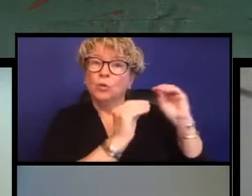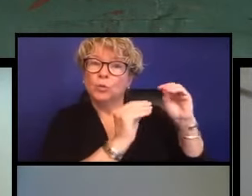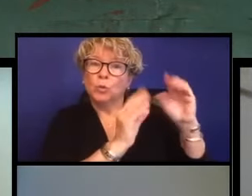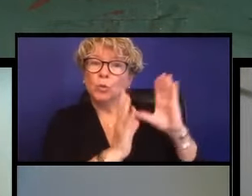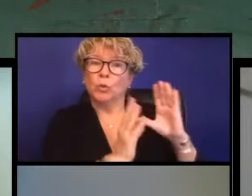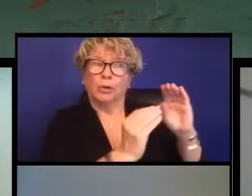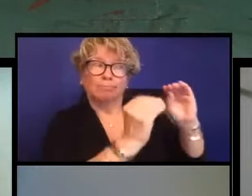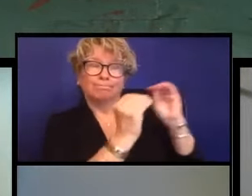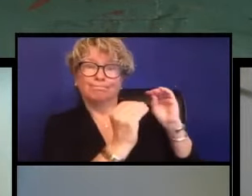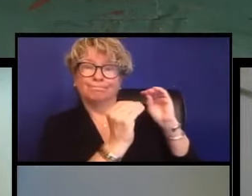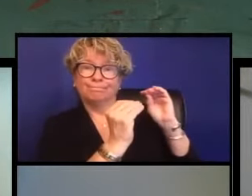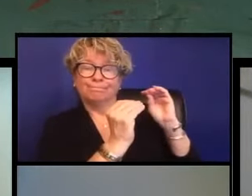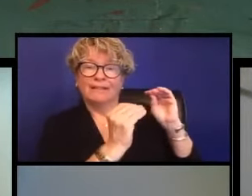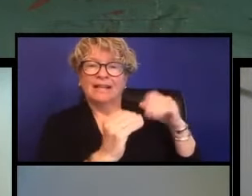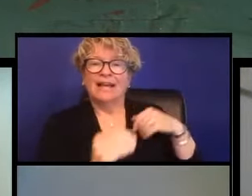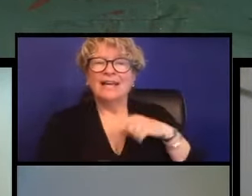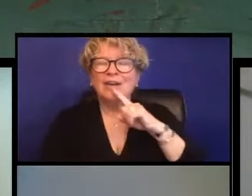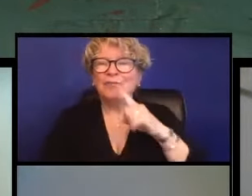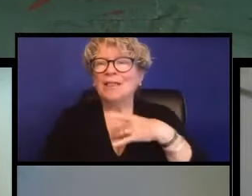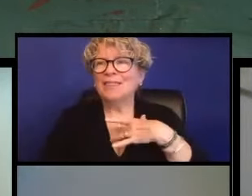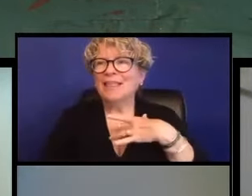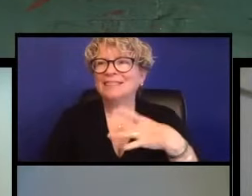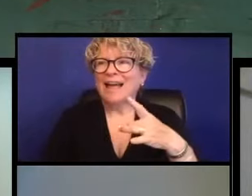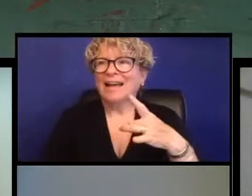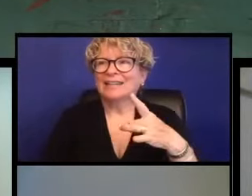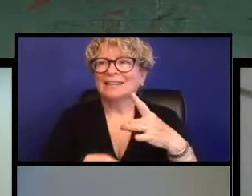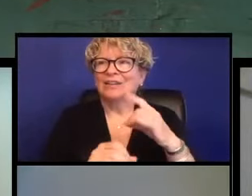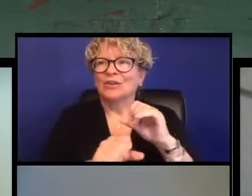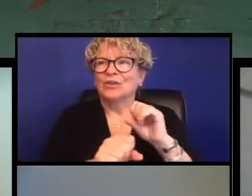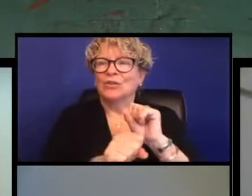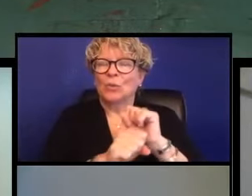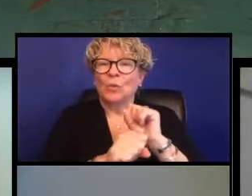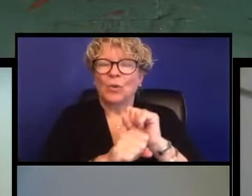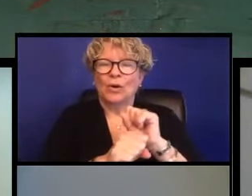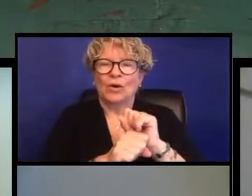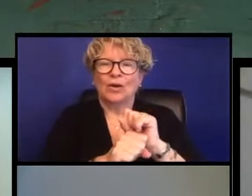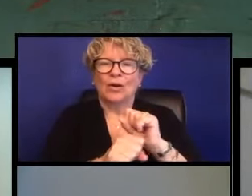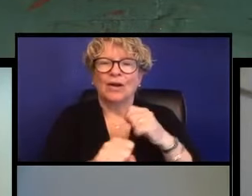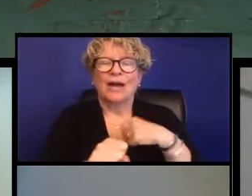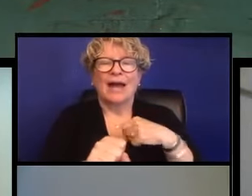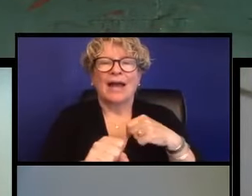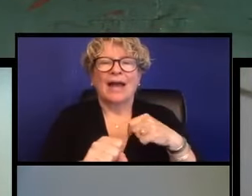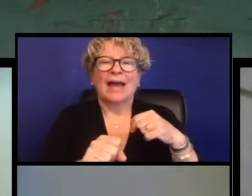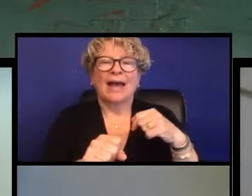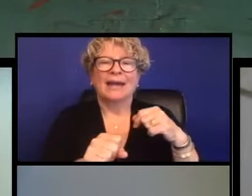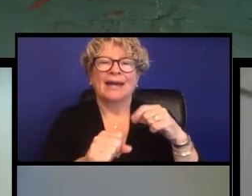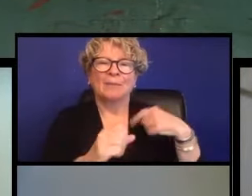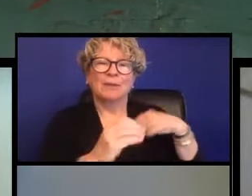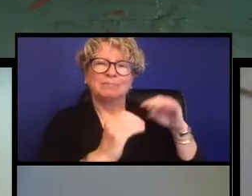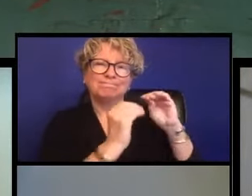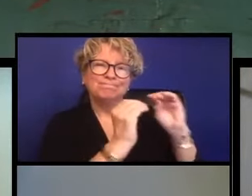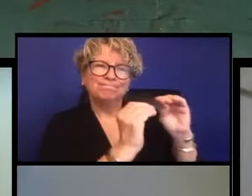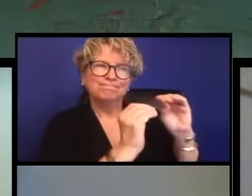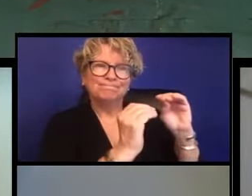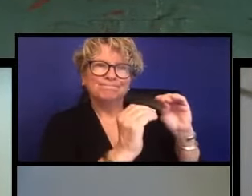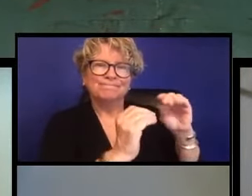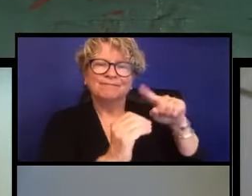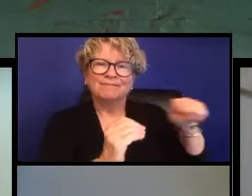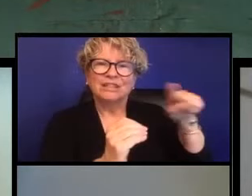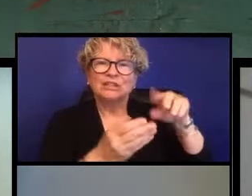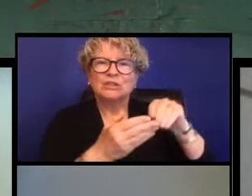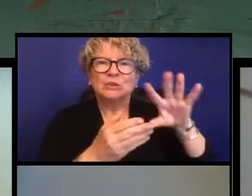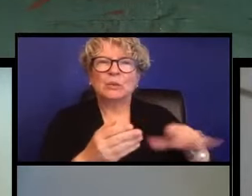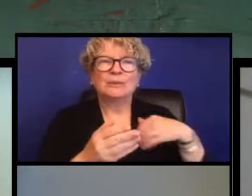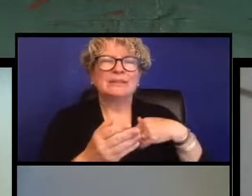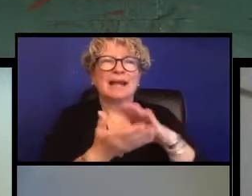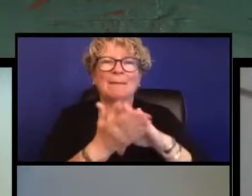and I really liked the work. And I, very early on, I kind of became like a specialist in helping students on campus